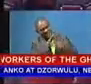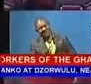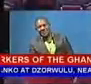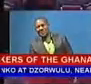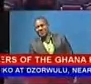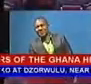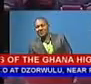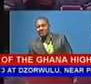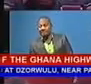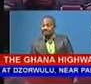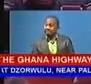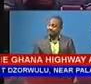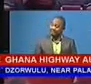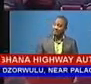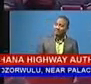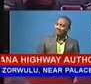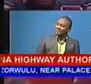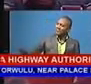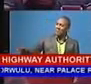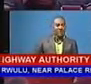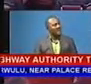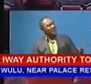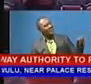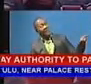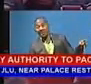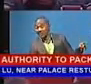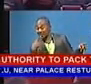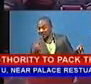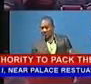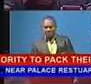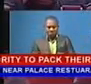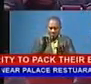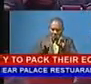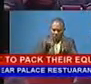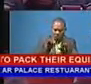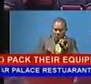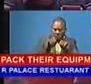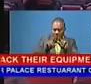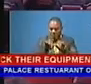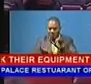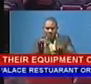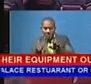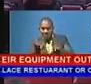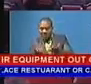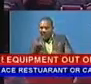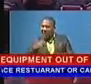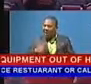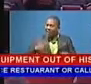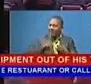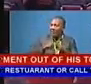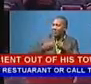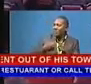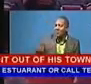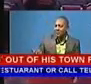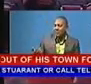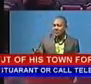that there were typographical errors in the references to the Exodus. This was